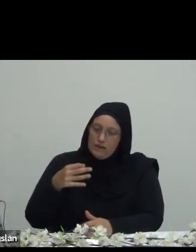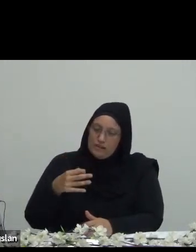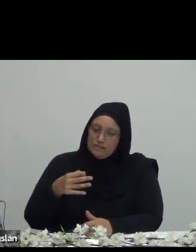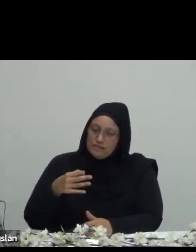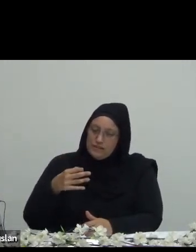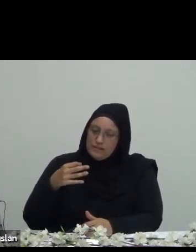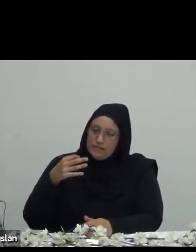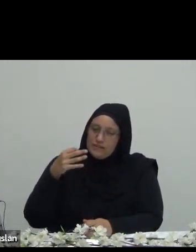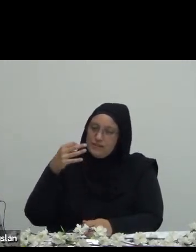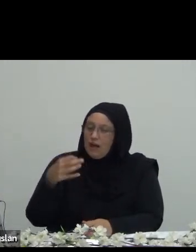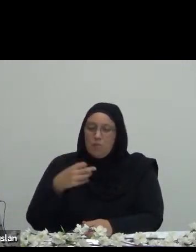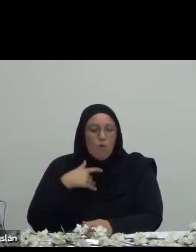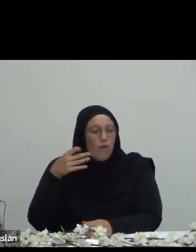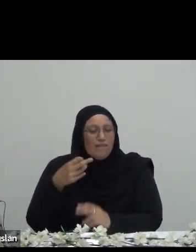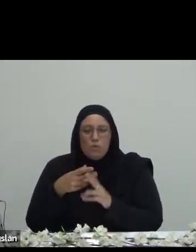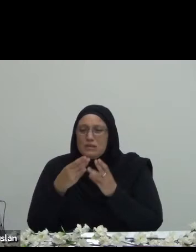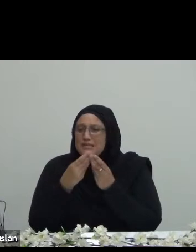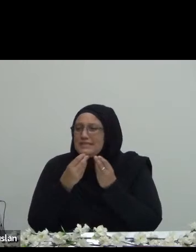waiting for